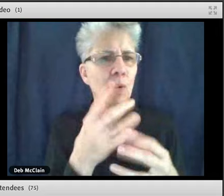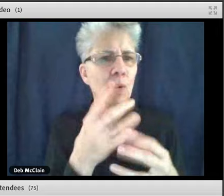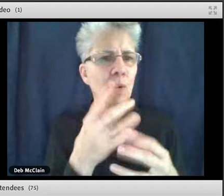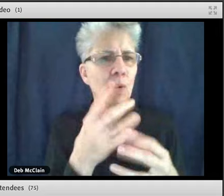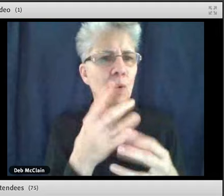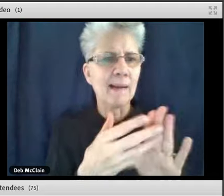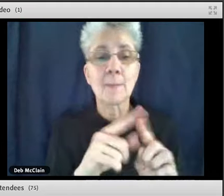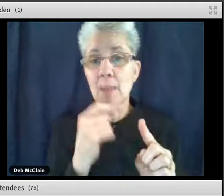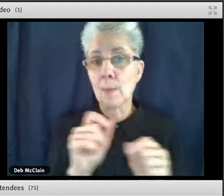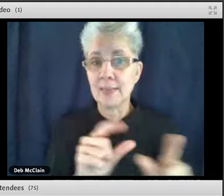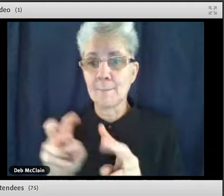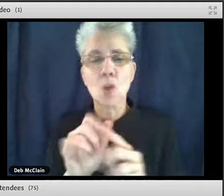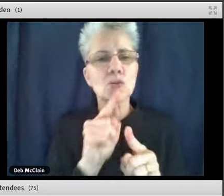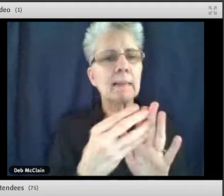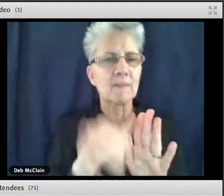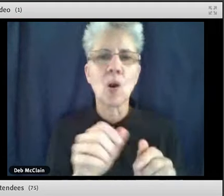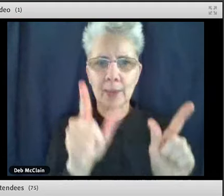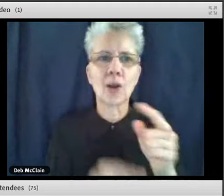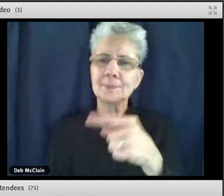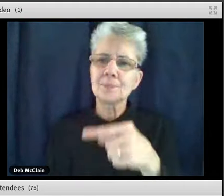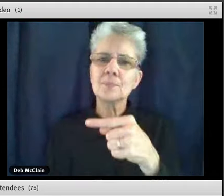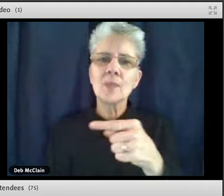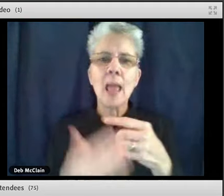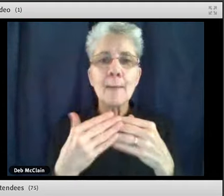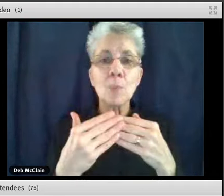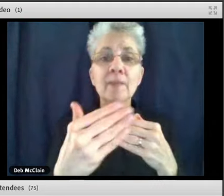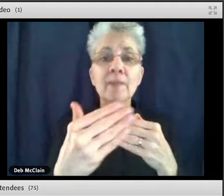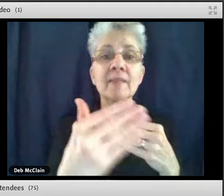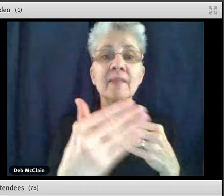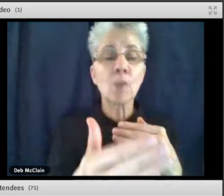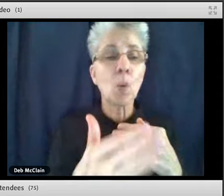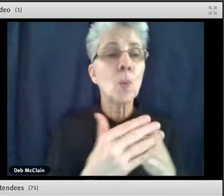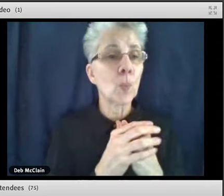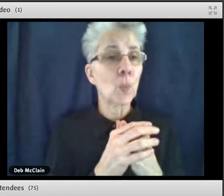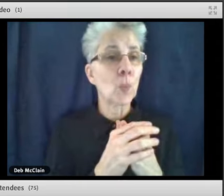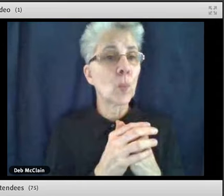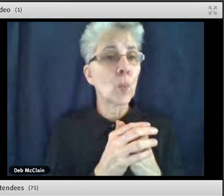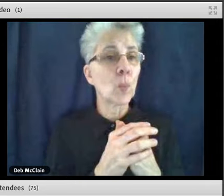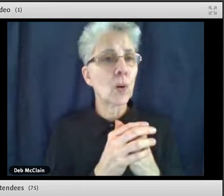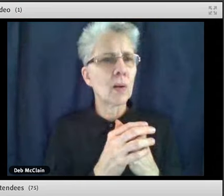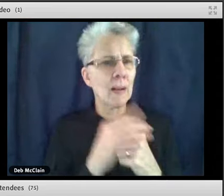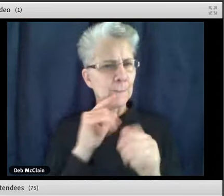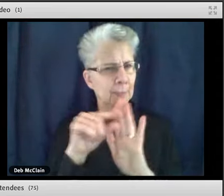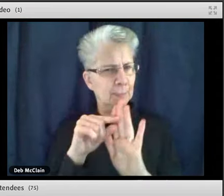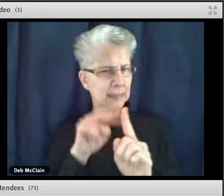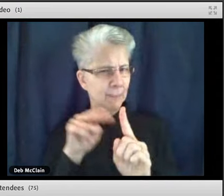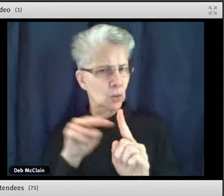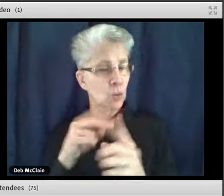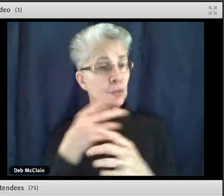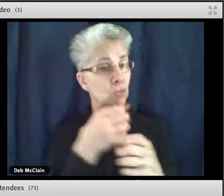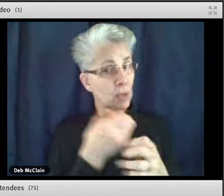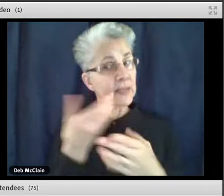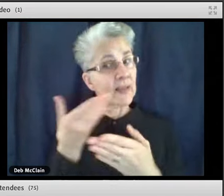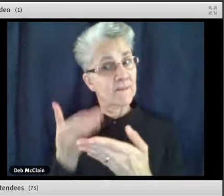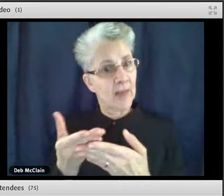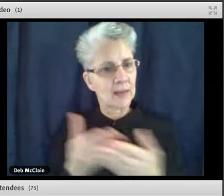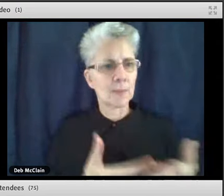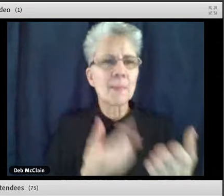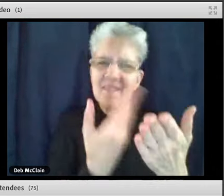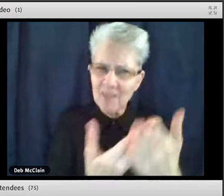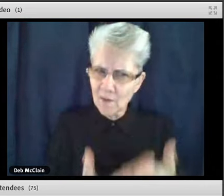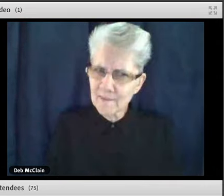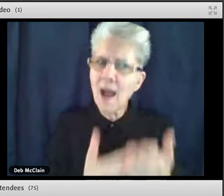few that are going to help you. Verify as much as you can, and then always share what we know with people, with our patrons.